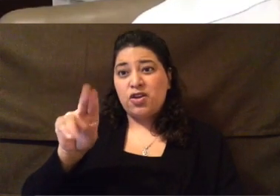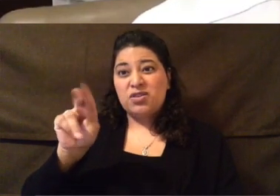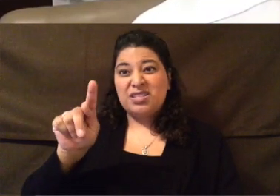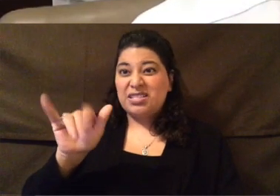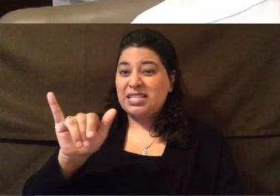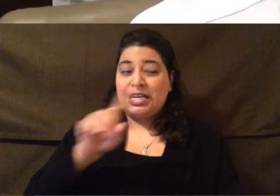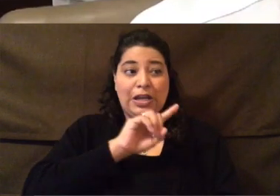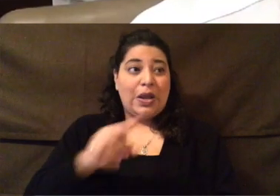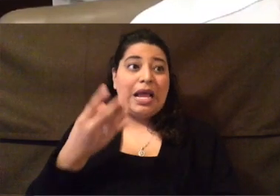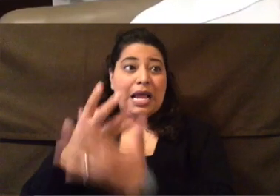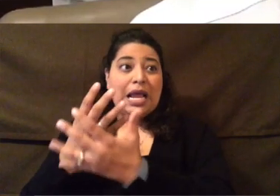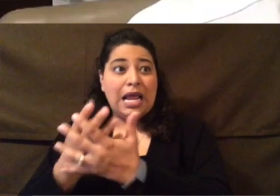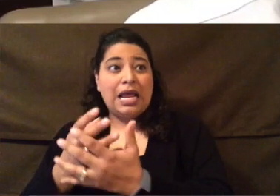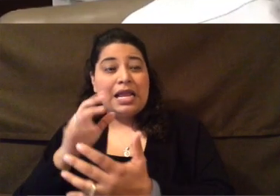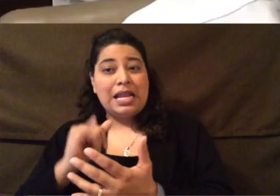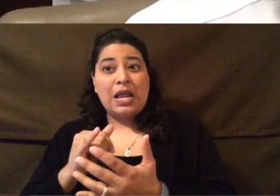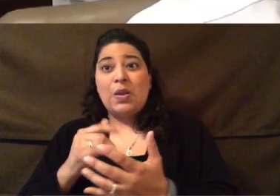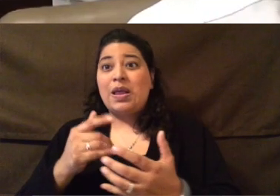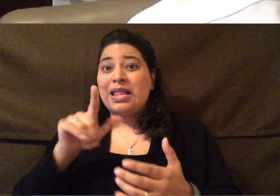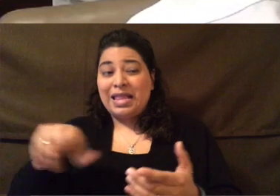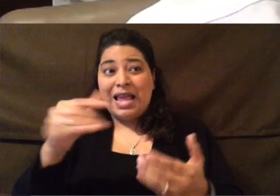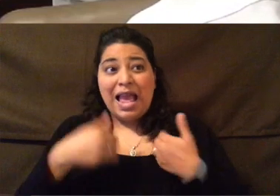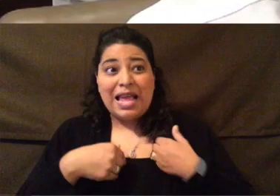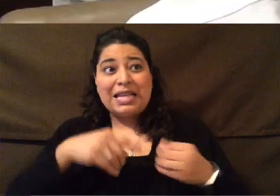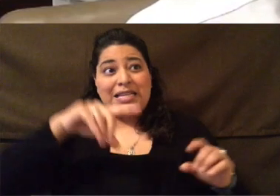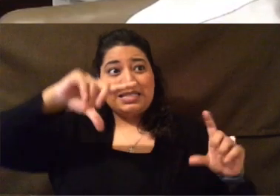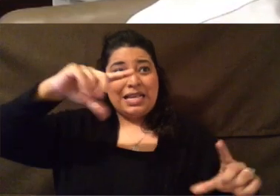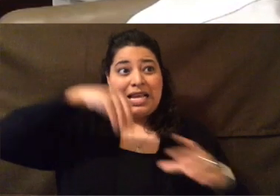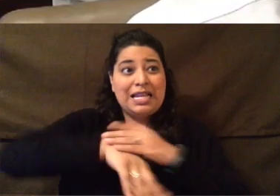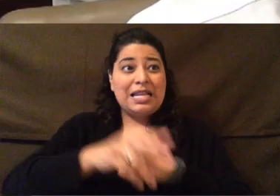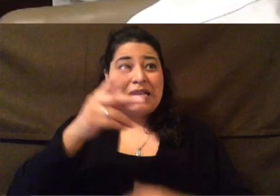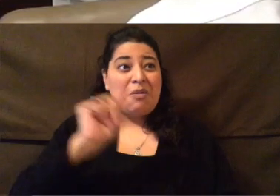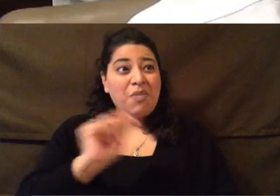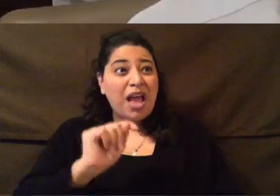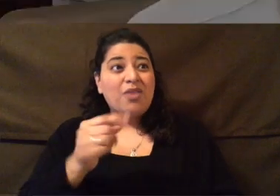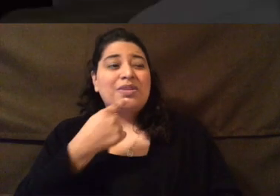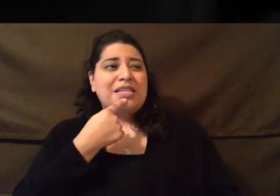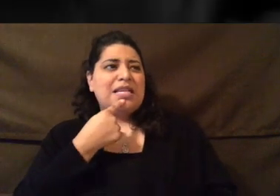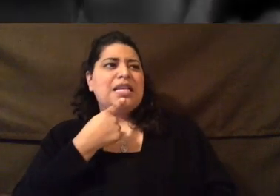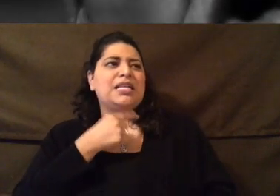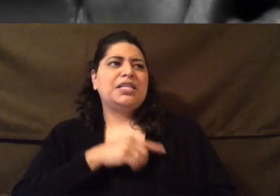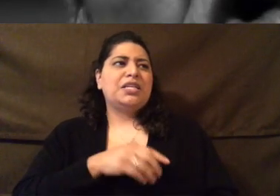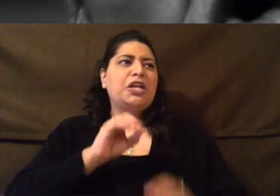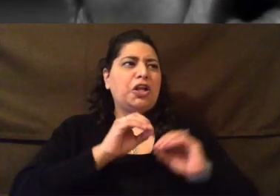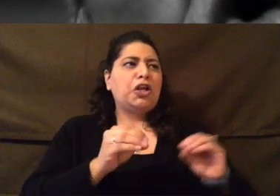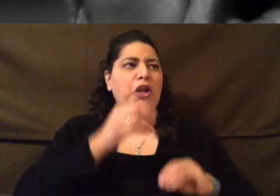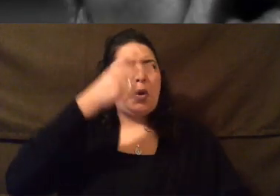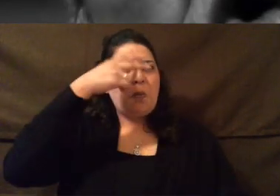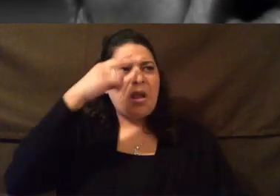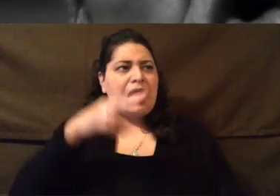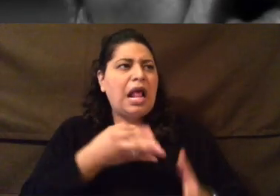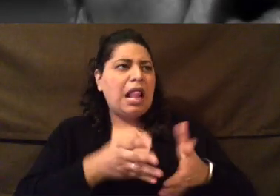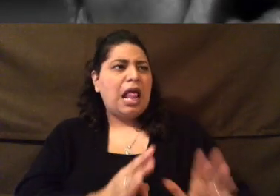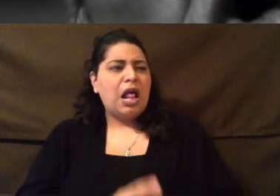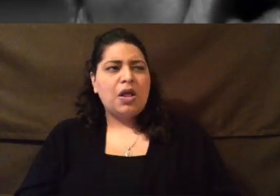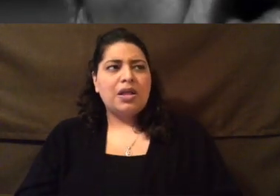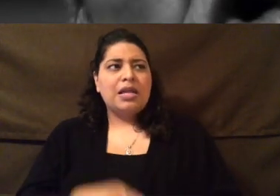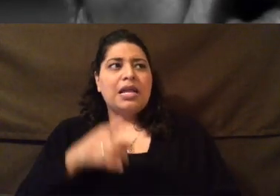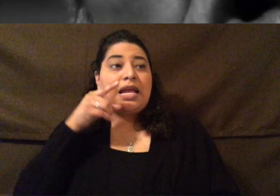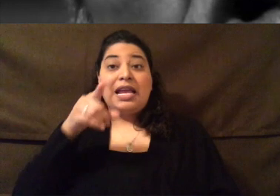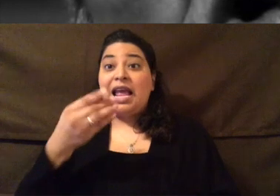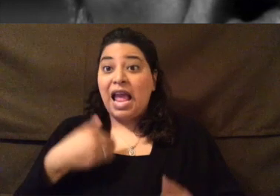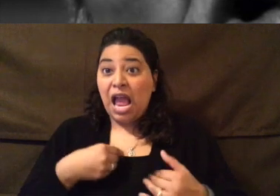Texas. And the problem with that was that they had signs in the bathrooms, everywhere was that, no Mexicans